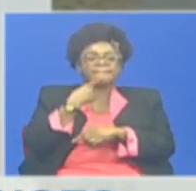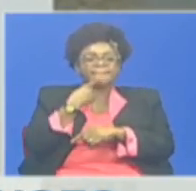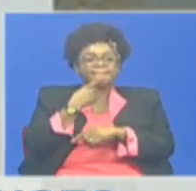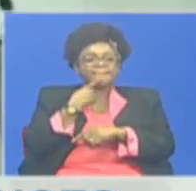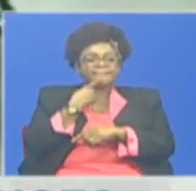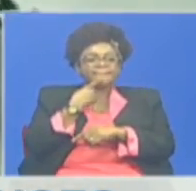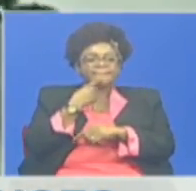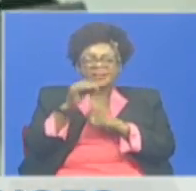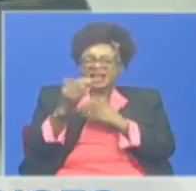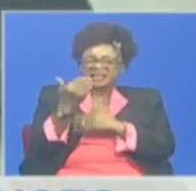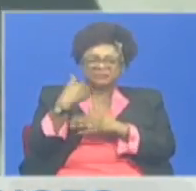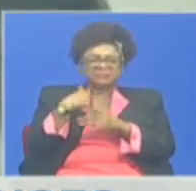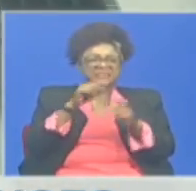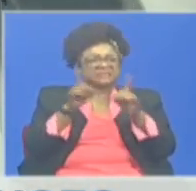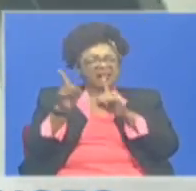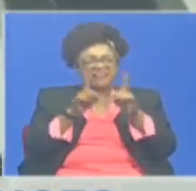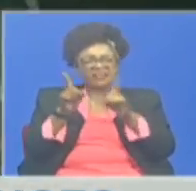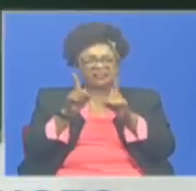of my travel.